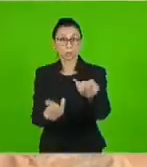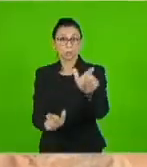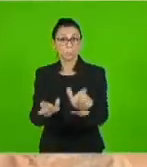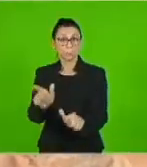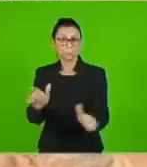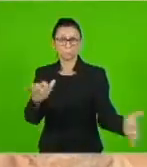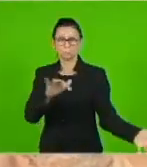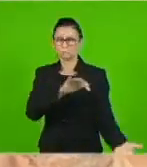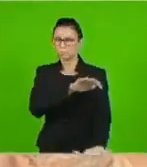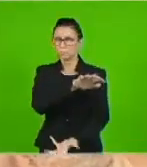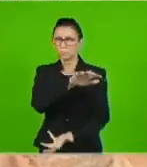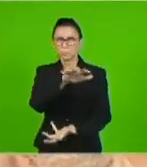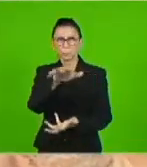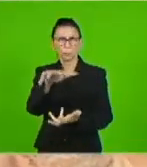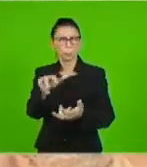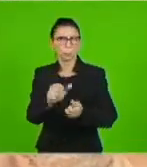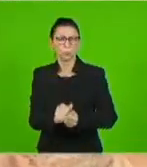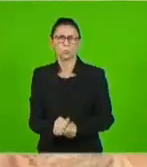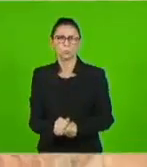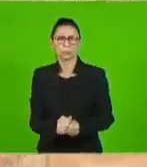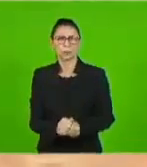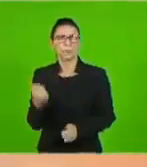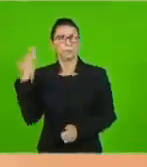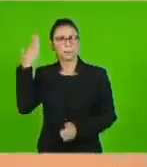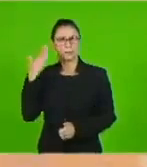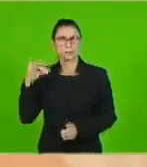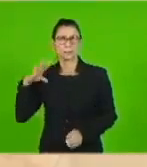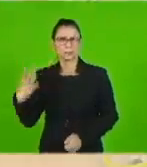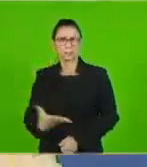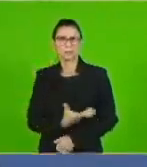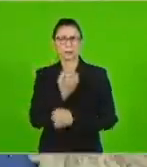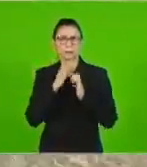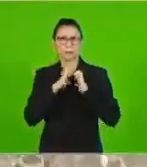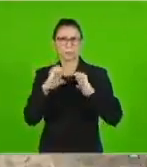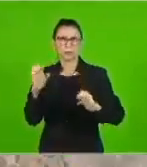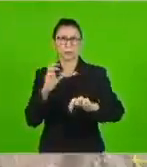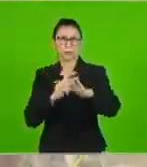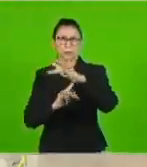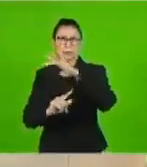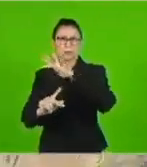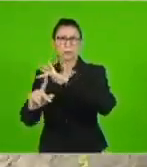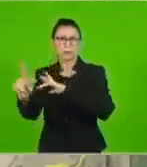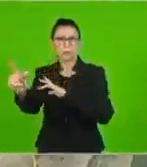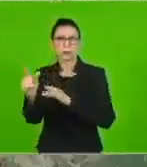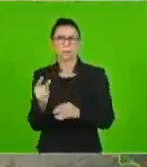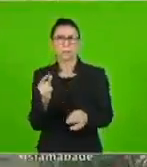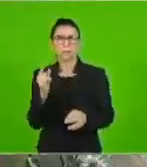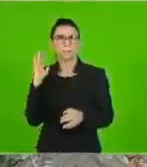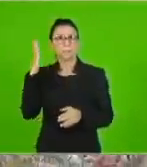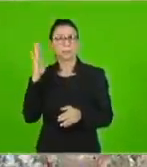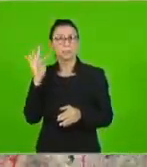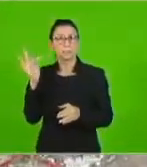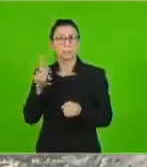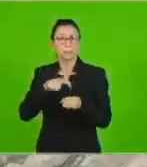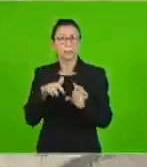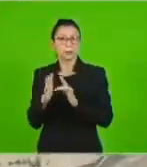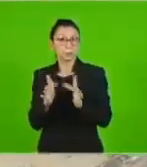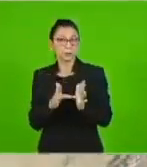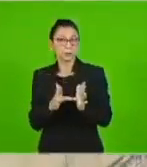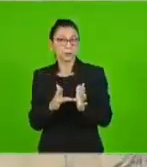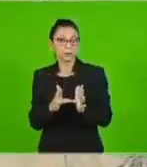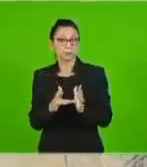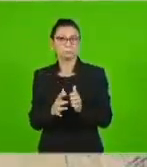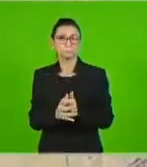people from every part of the world have been reached by the eternal gospel and for the message of the